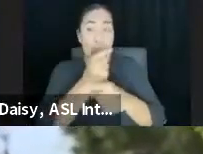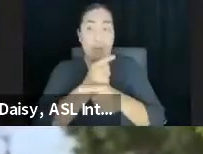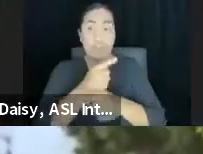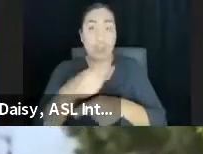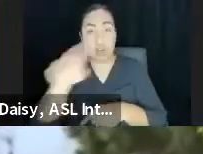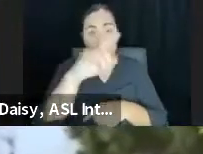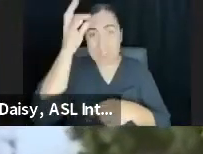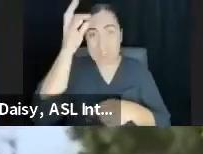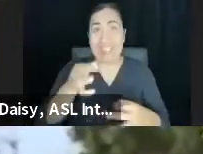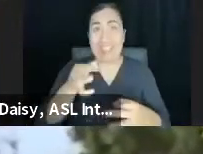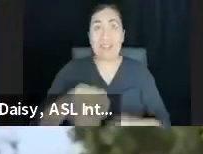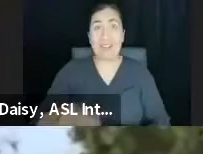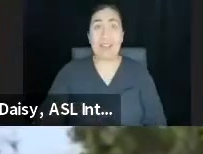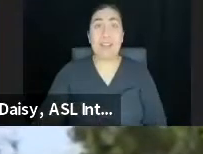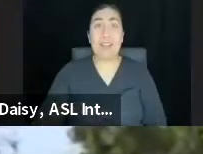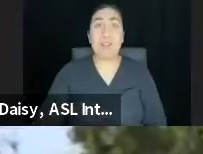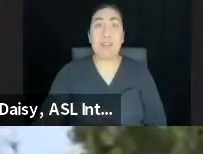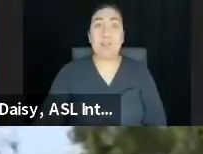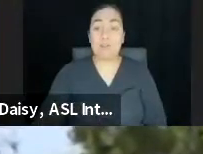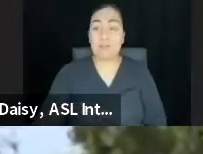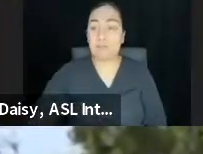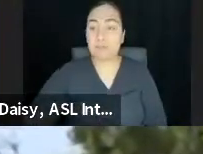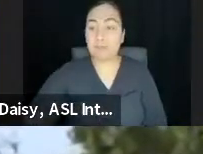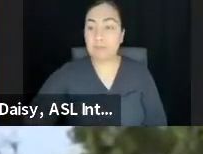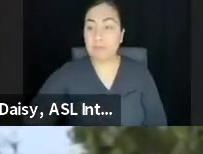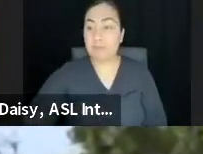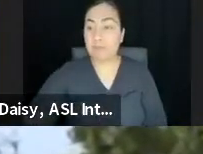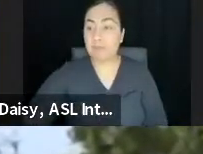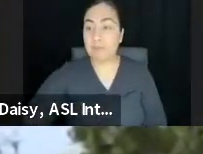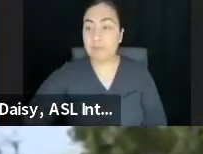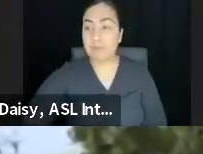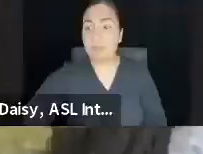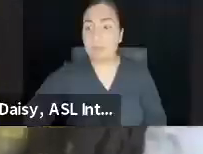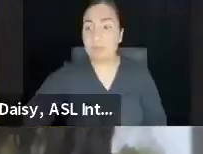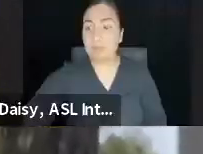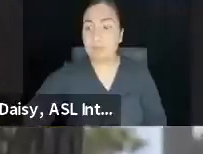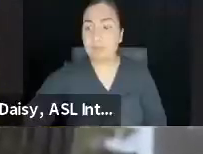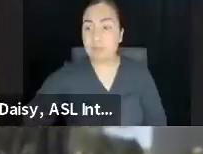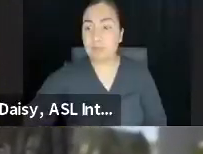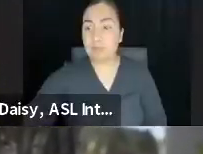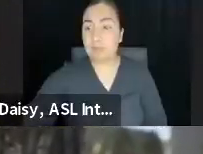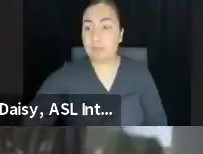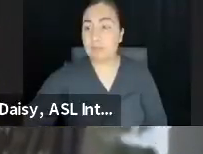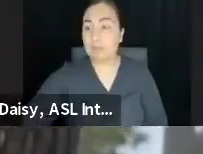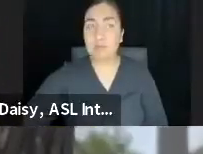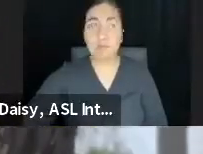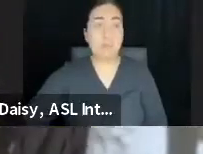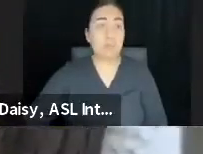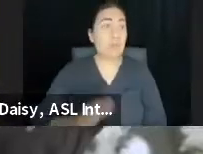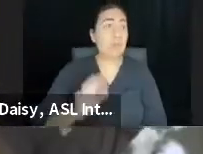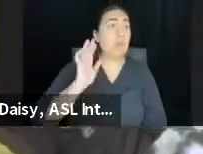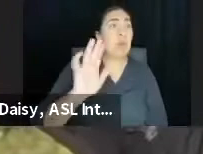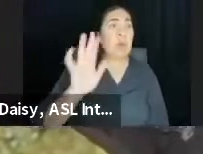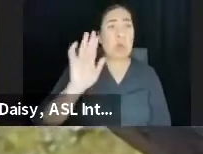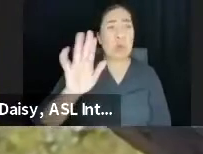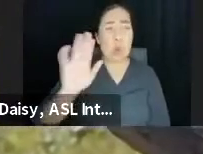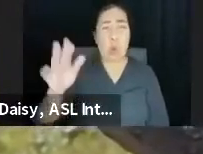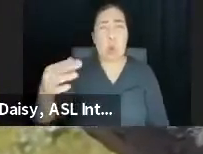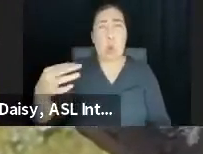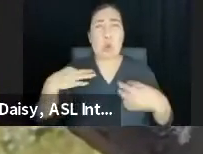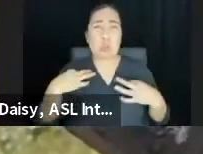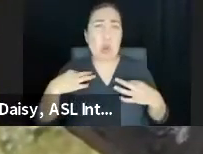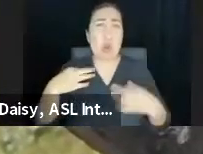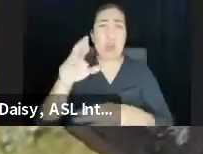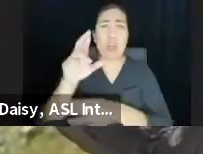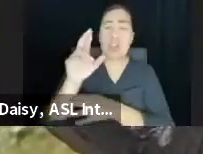an abstract concept of organic eating or big farming. It's life and death. We have our Hopi chef, Derek Melvin, and our Yaqui tribal